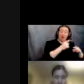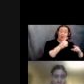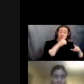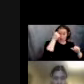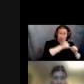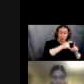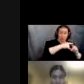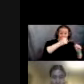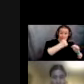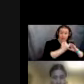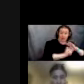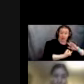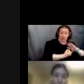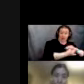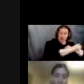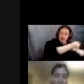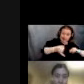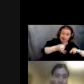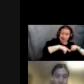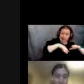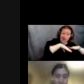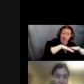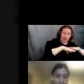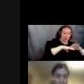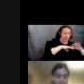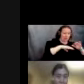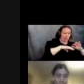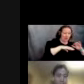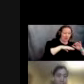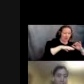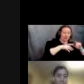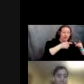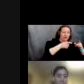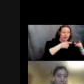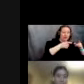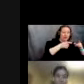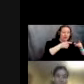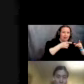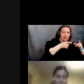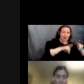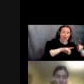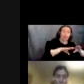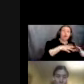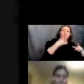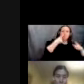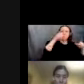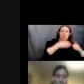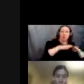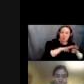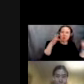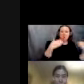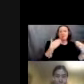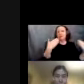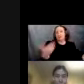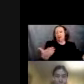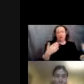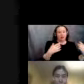So he couldn't come back before that, unfortunately. And no word whatever on what happened